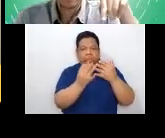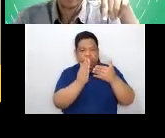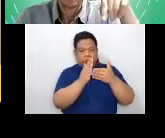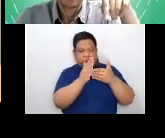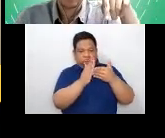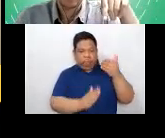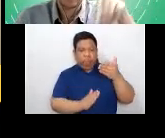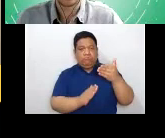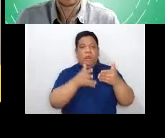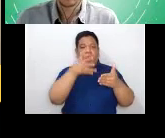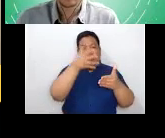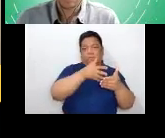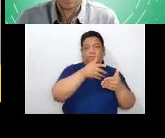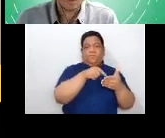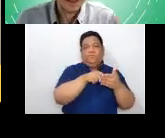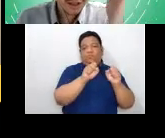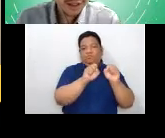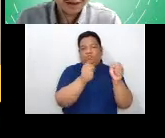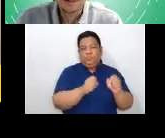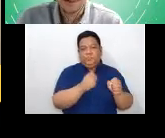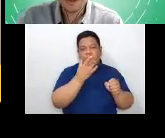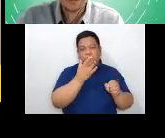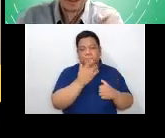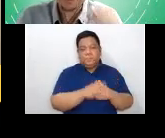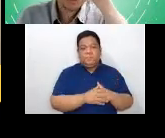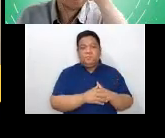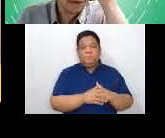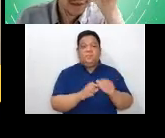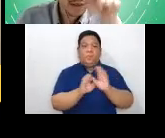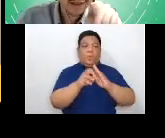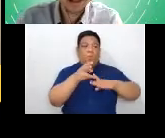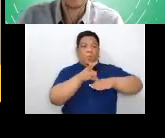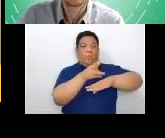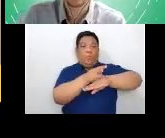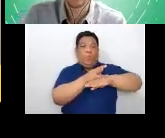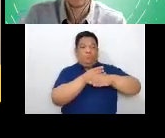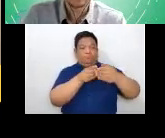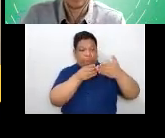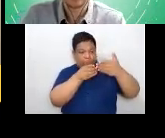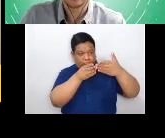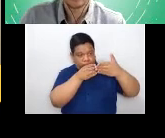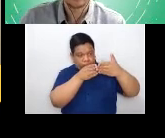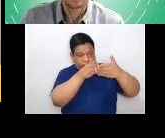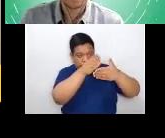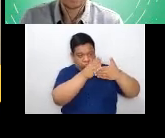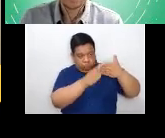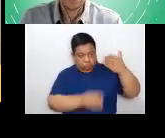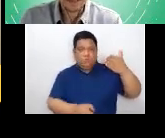leaving behind the shape. So when you're cutting through wood, for example, it burns a line through the wood to cut out the shape.